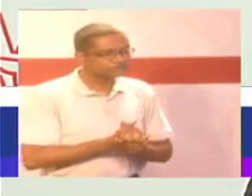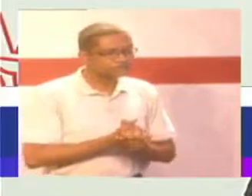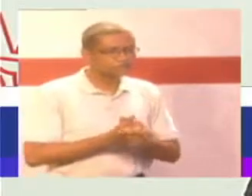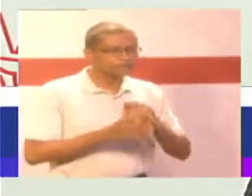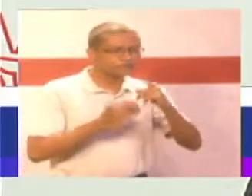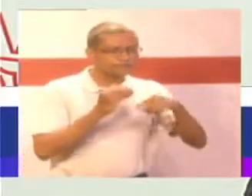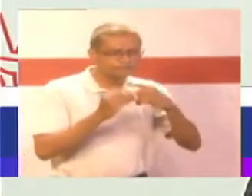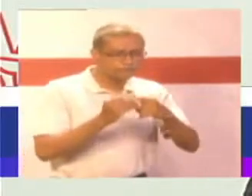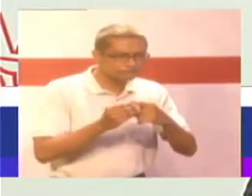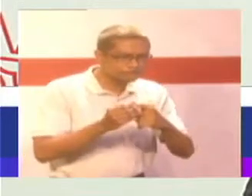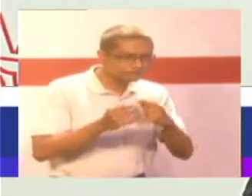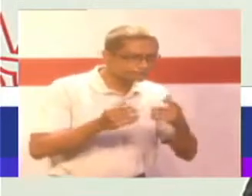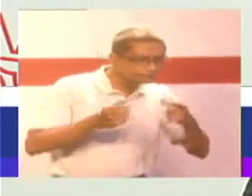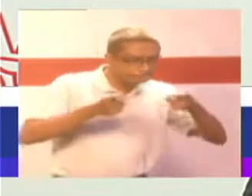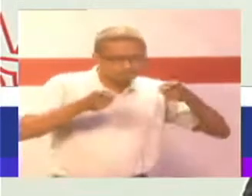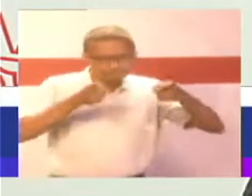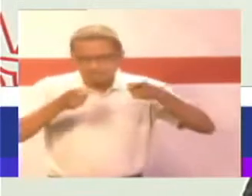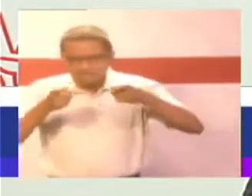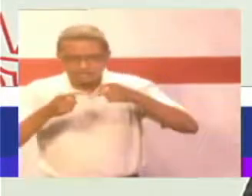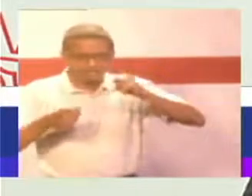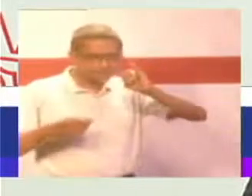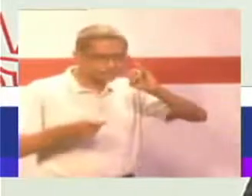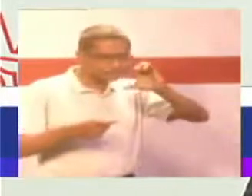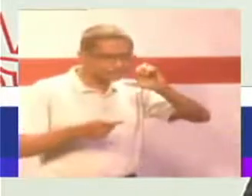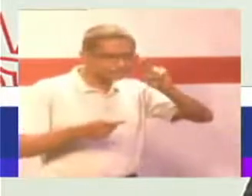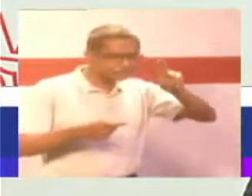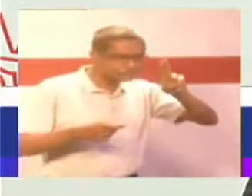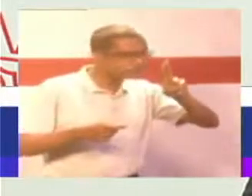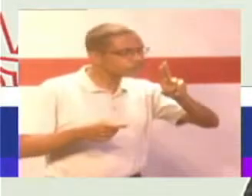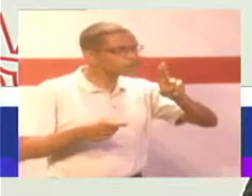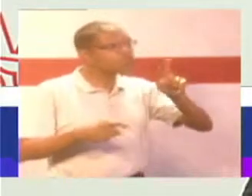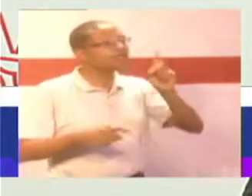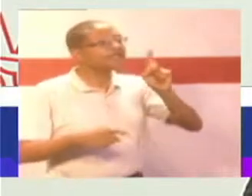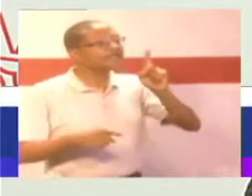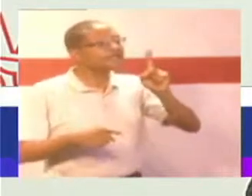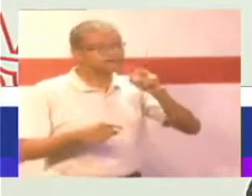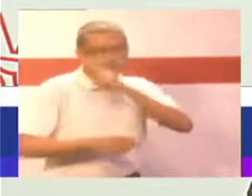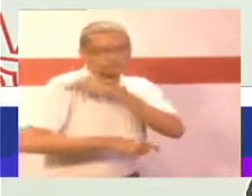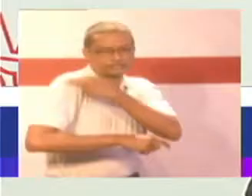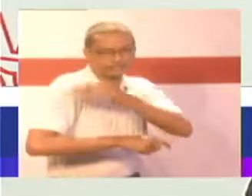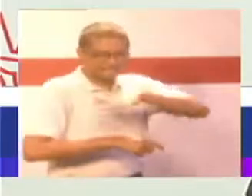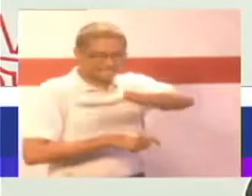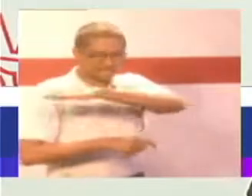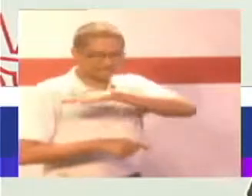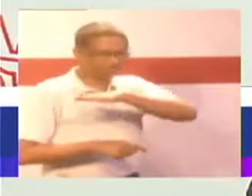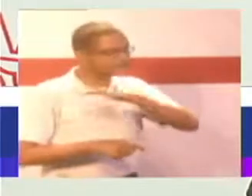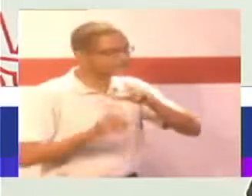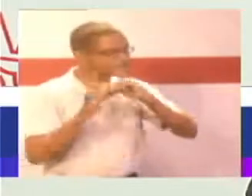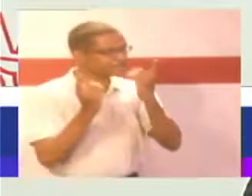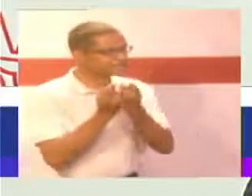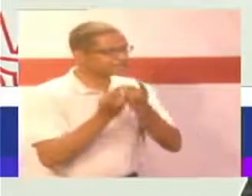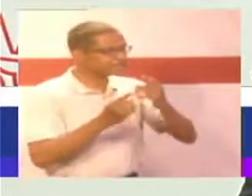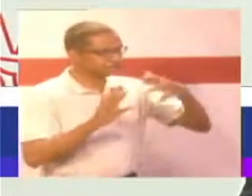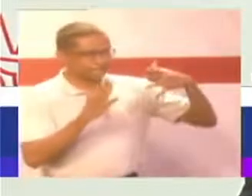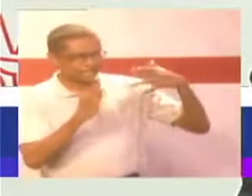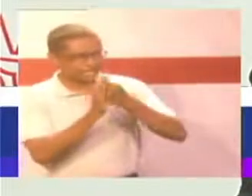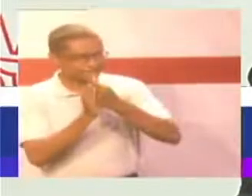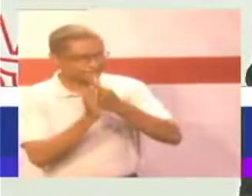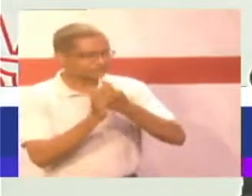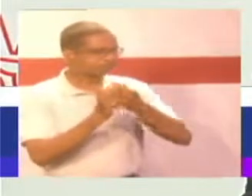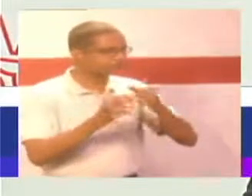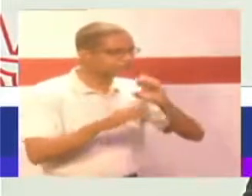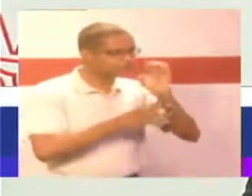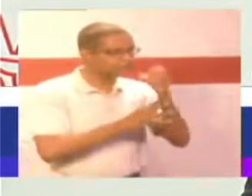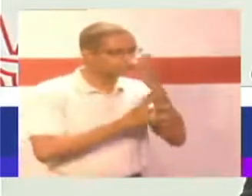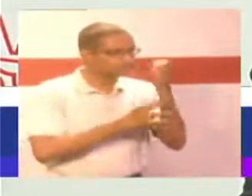capacity to manage intensive care unit patients at the accident and emergency departments in the traditional healthcare system and, of course, in the parallel healthcare